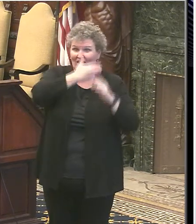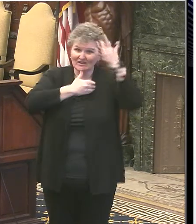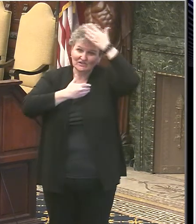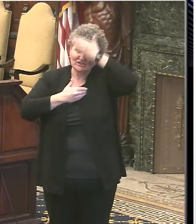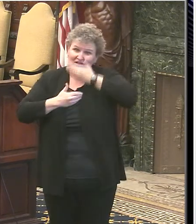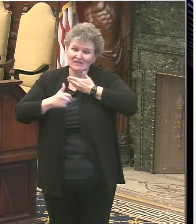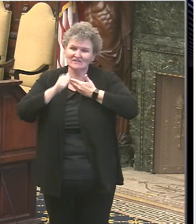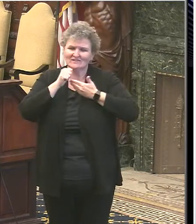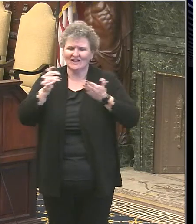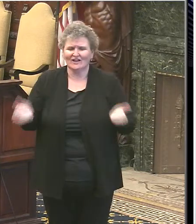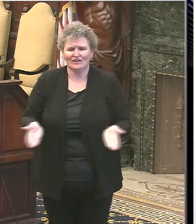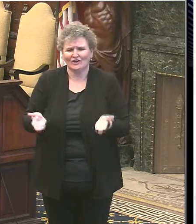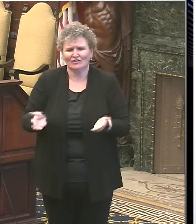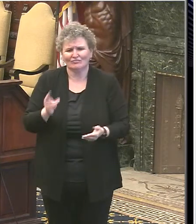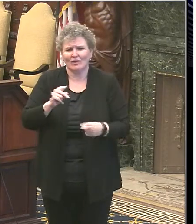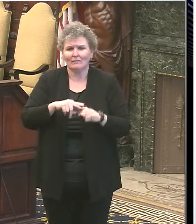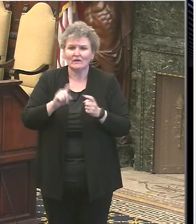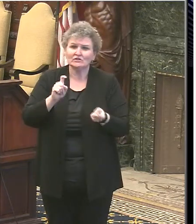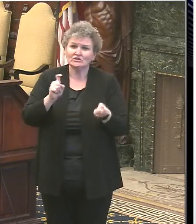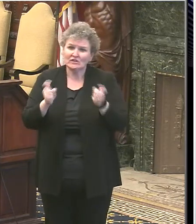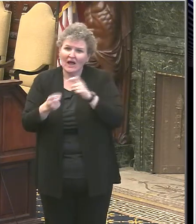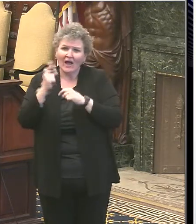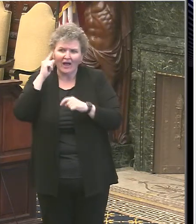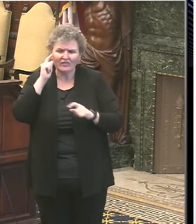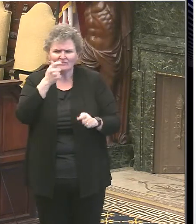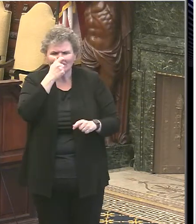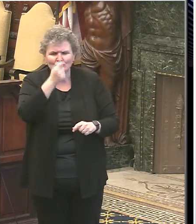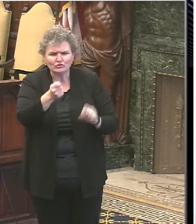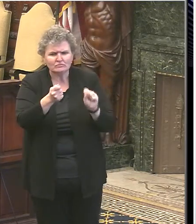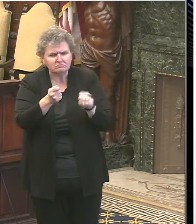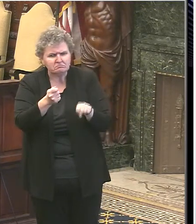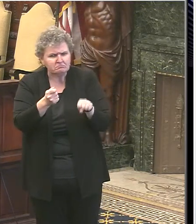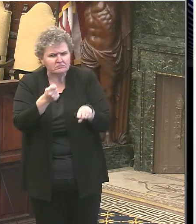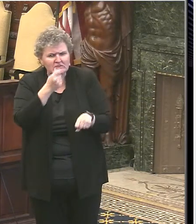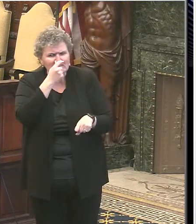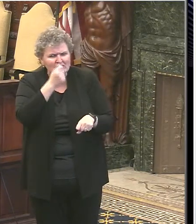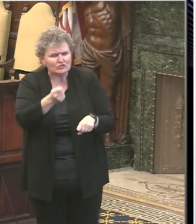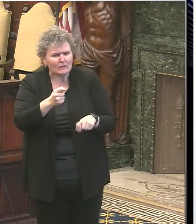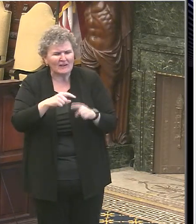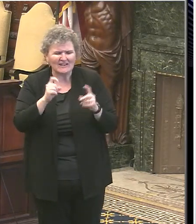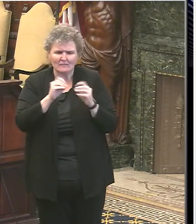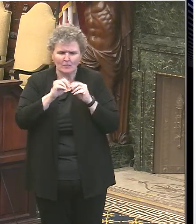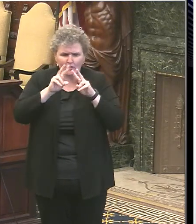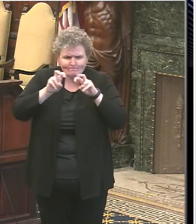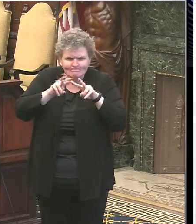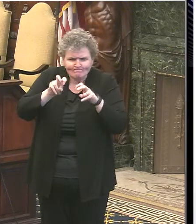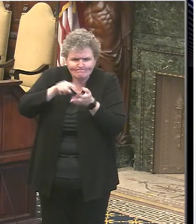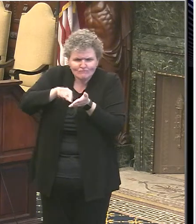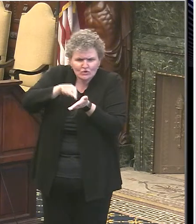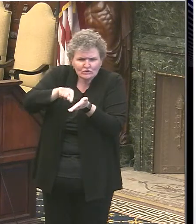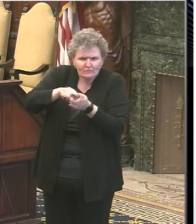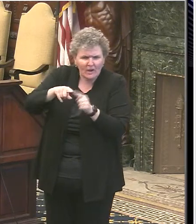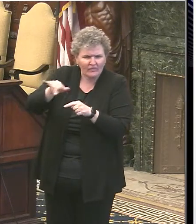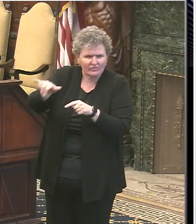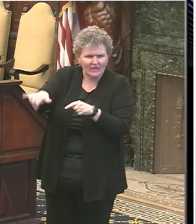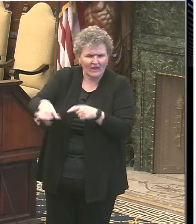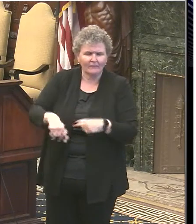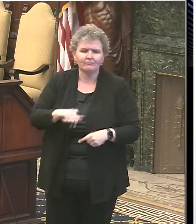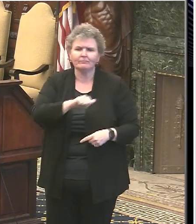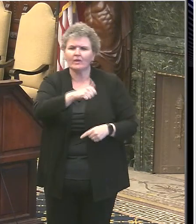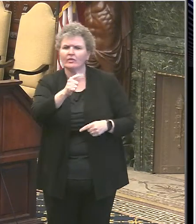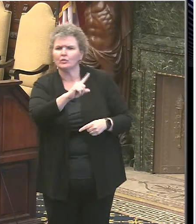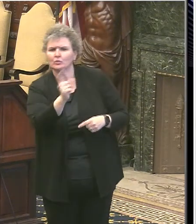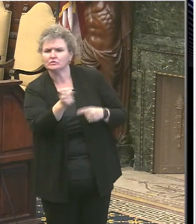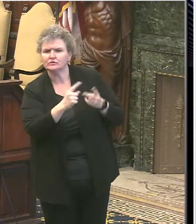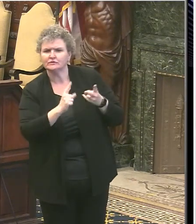our recommendations now. I do think it's interesting. It's something we just need to have a little more research on. The second question I have, and this is the last